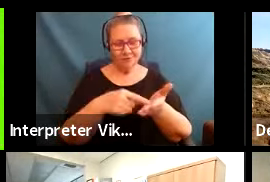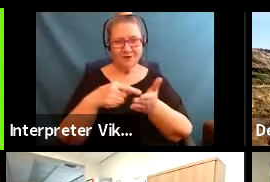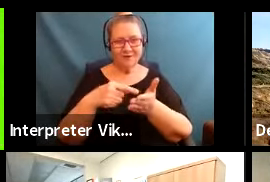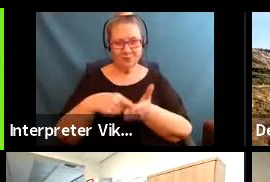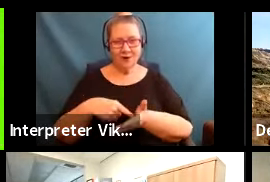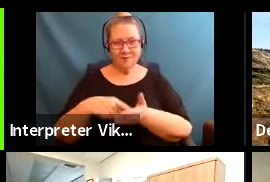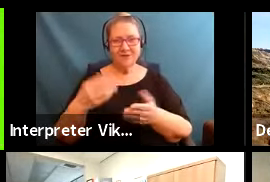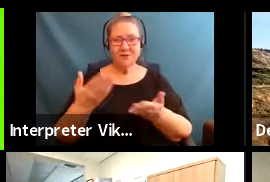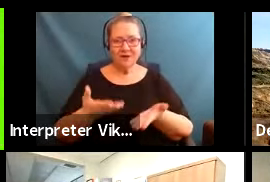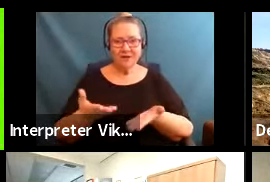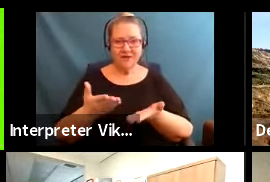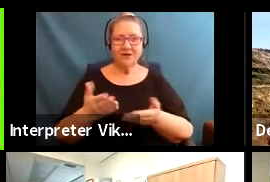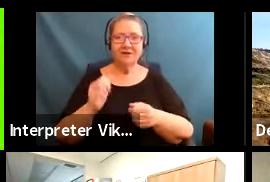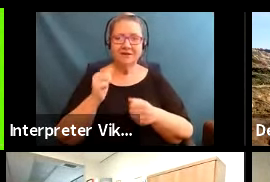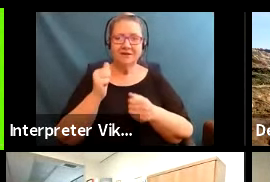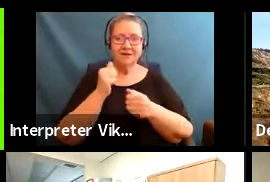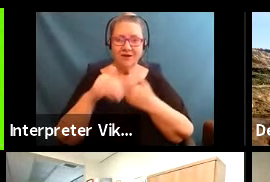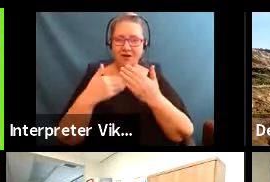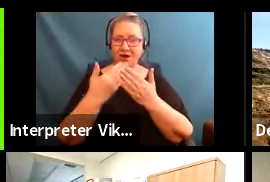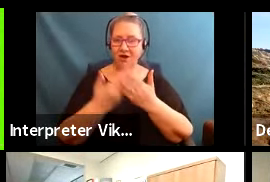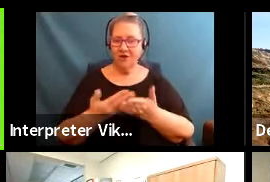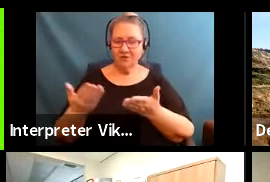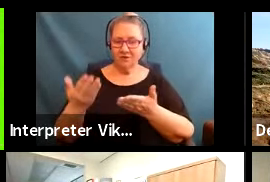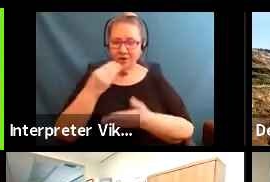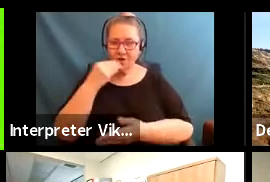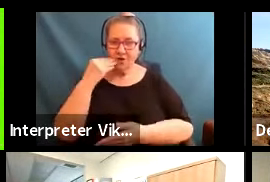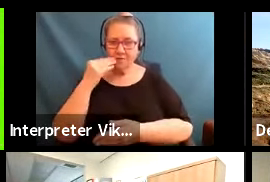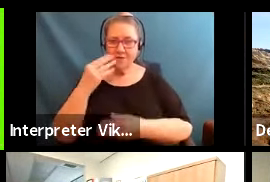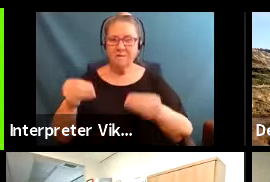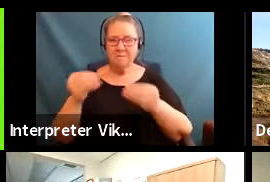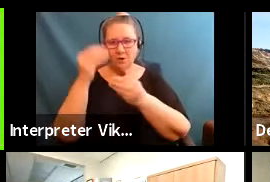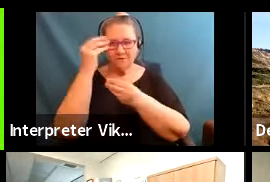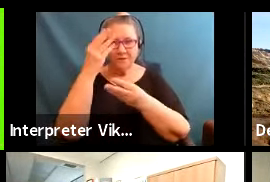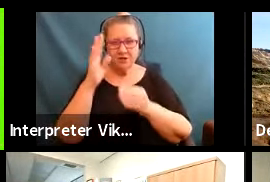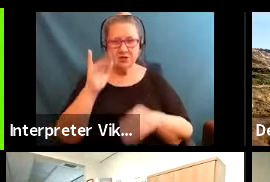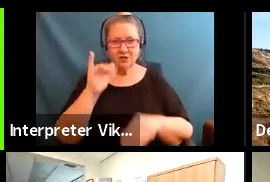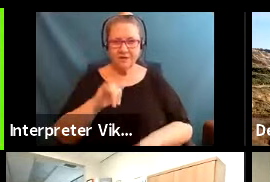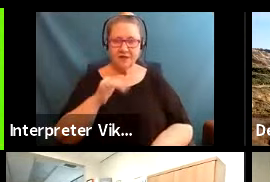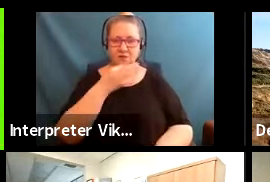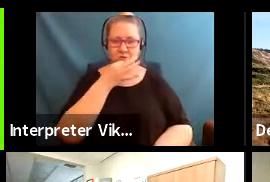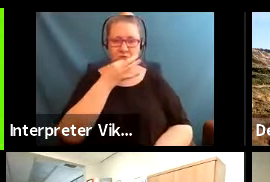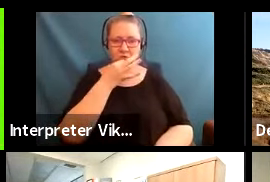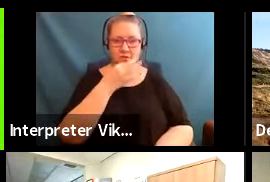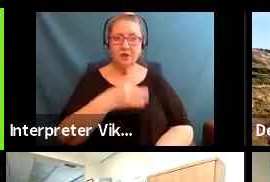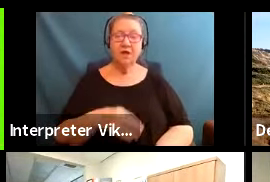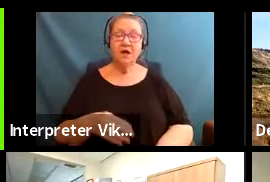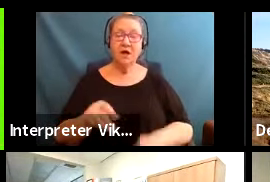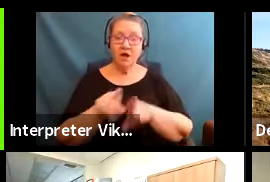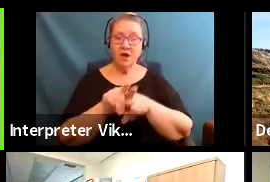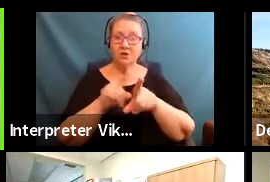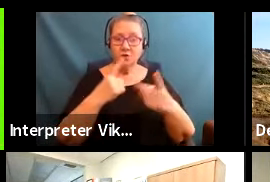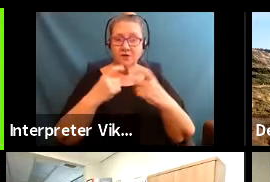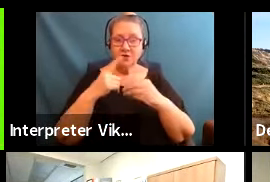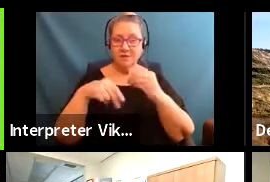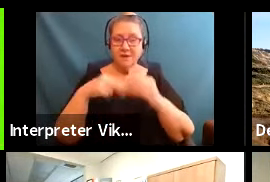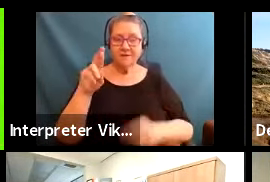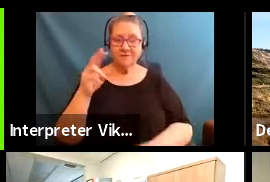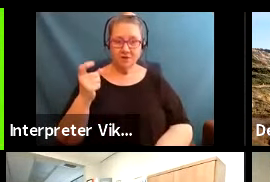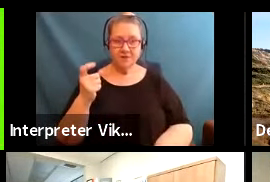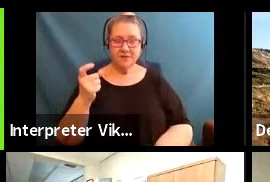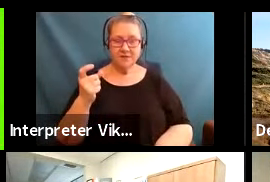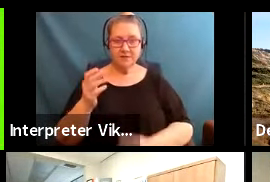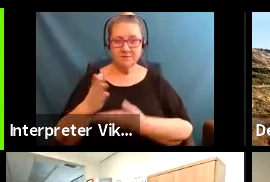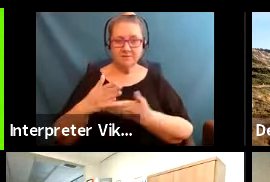And so more to come on that and more statements on that. And then there's a lot of questions that come up about the pharmacy partnership as well.